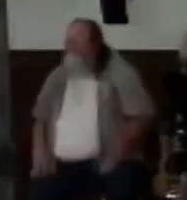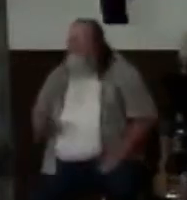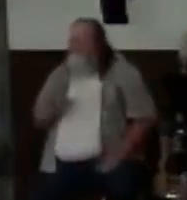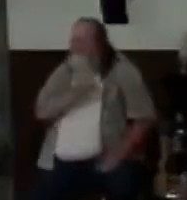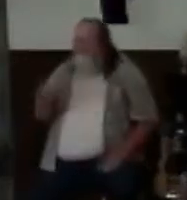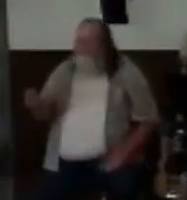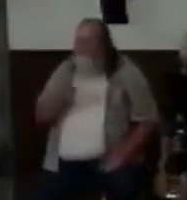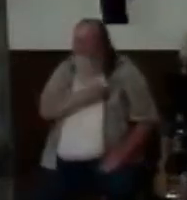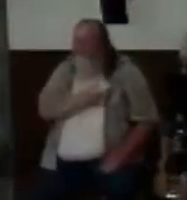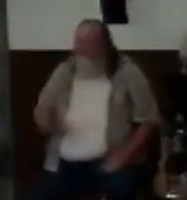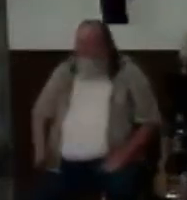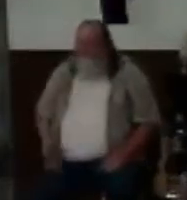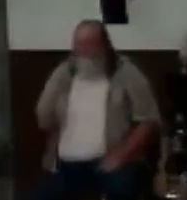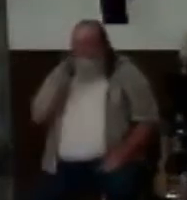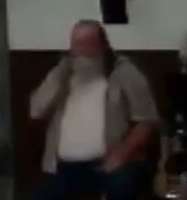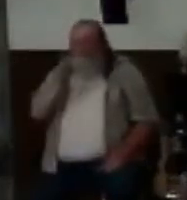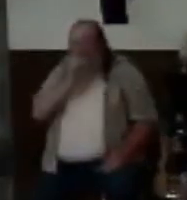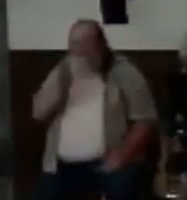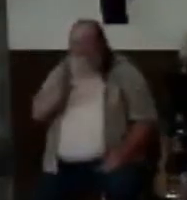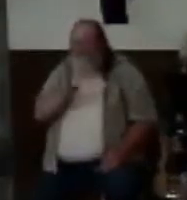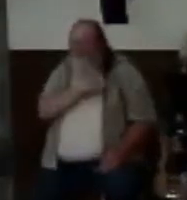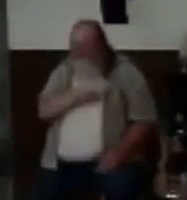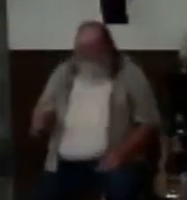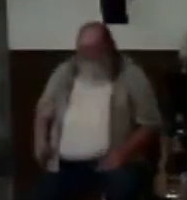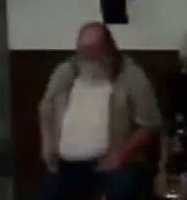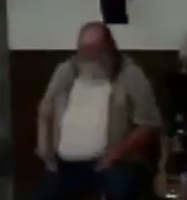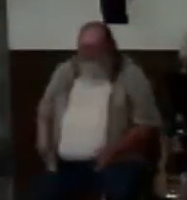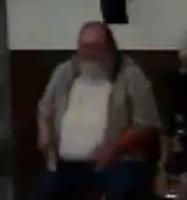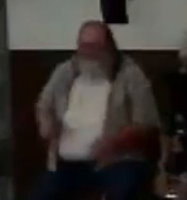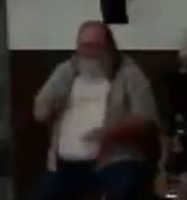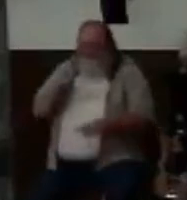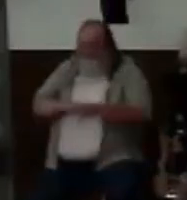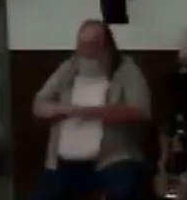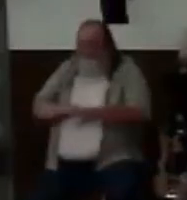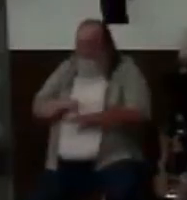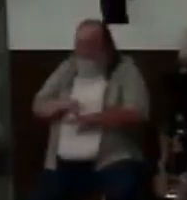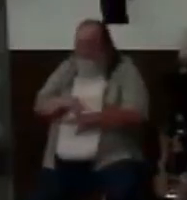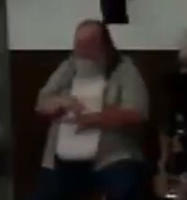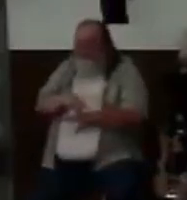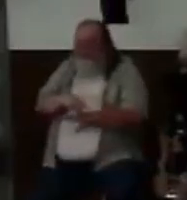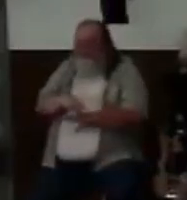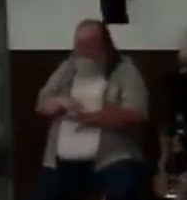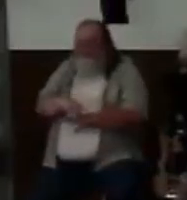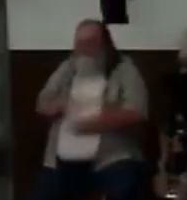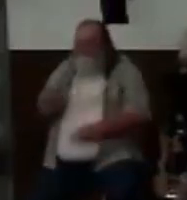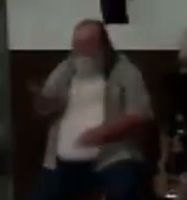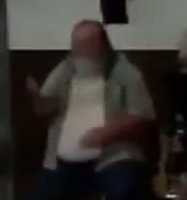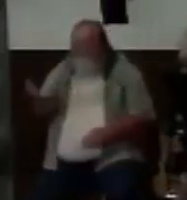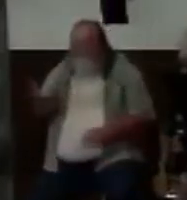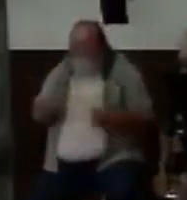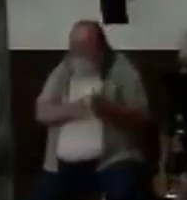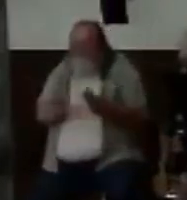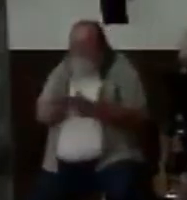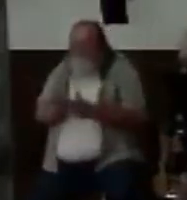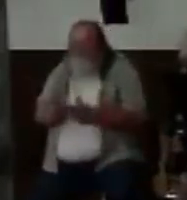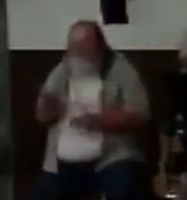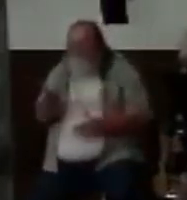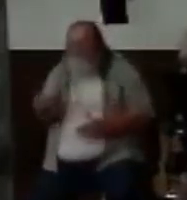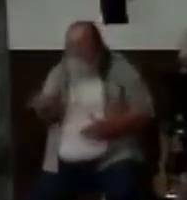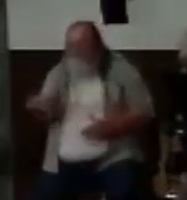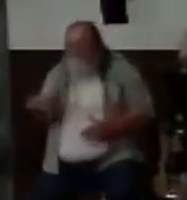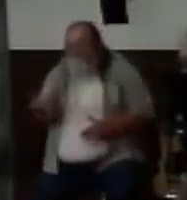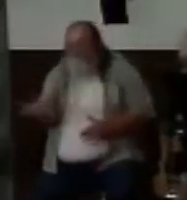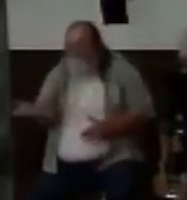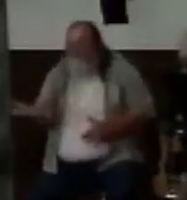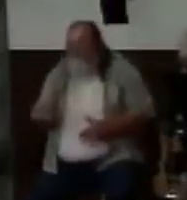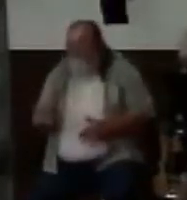king over all the earth. Jesus is there. While they're reciting the scripture, on that day, there will be one Lord.